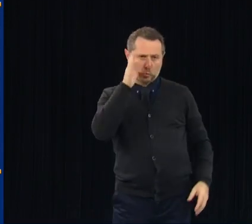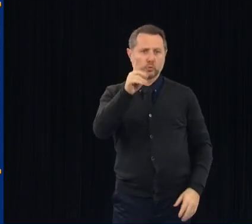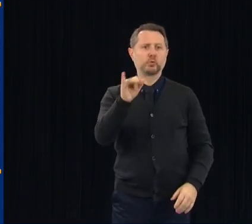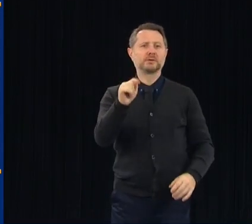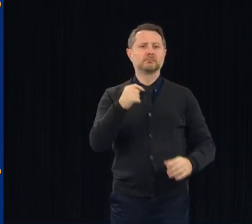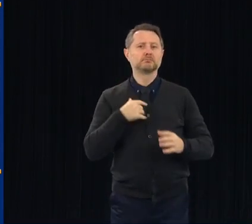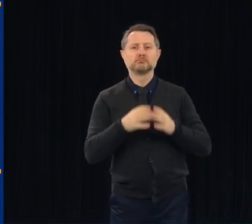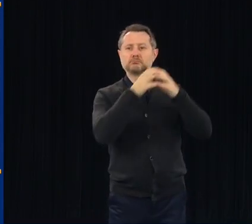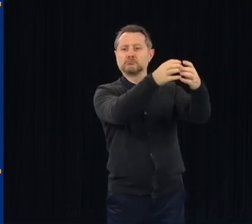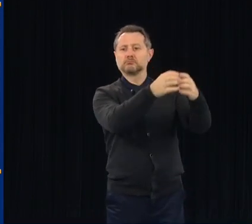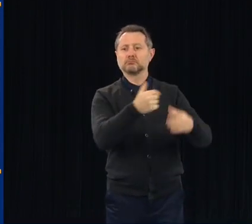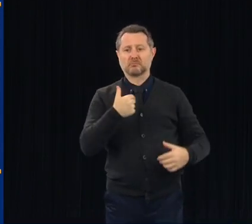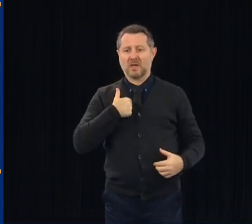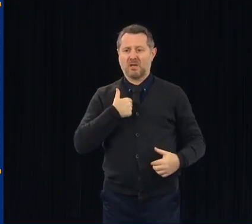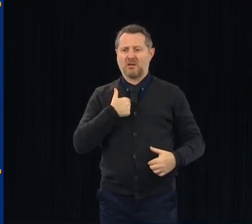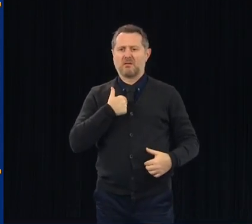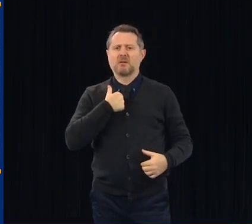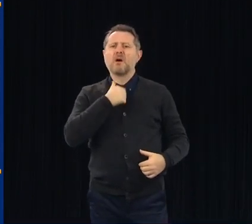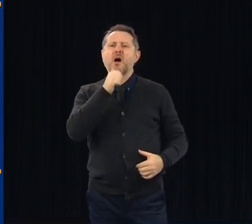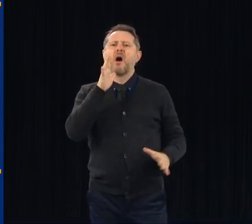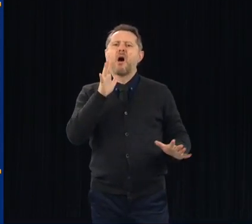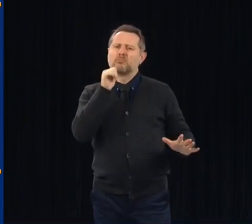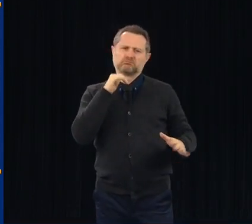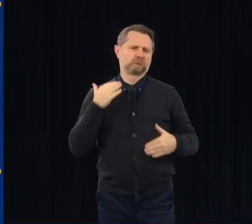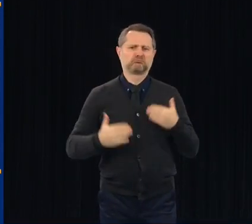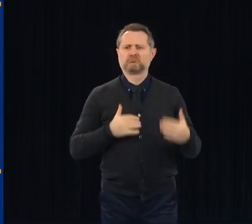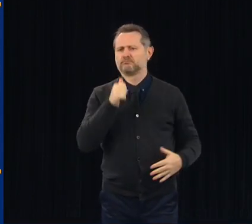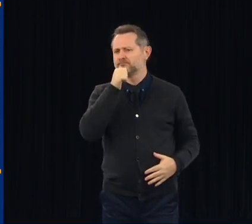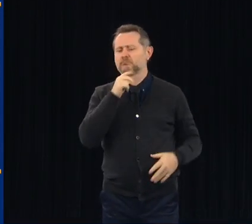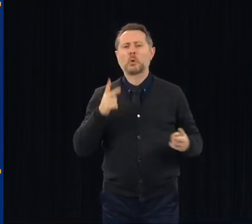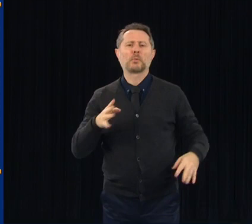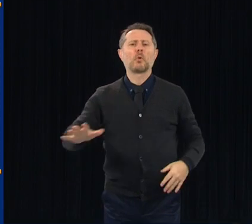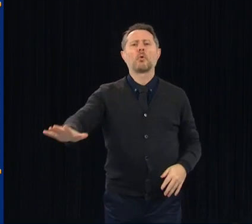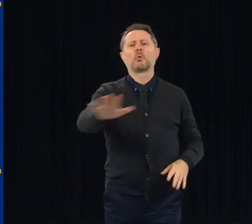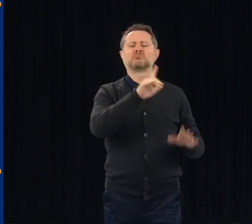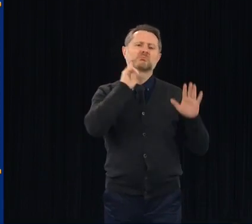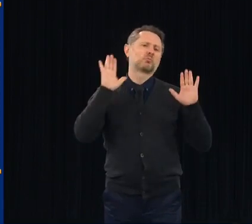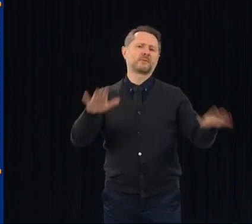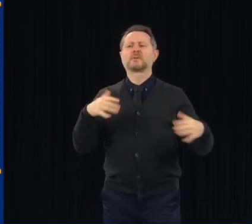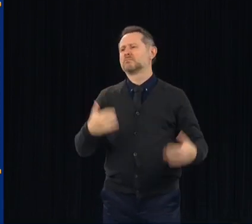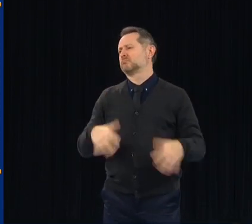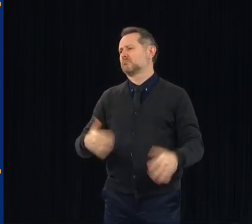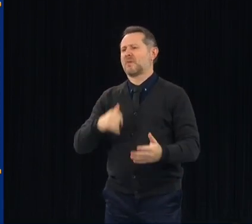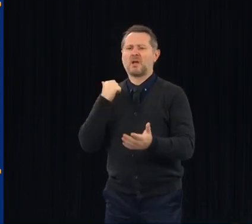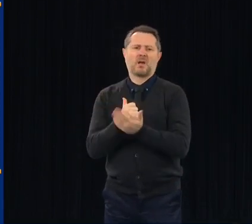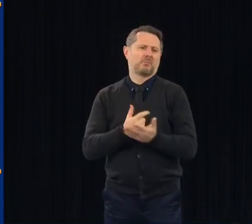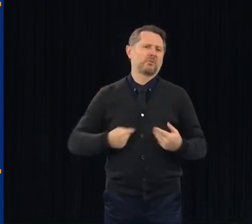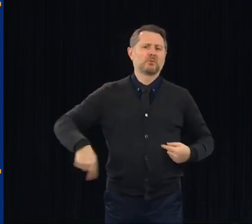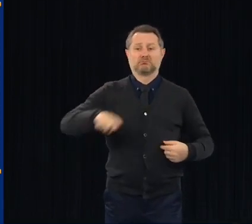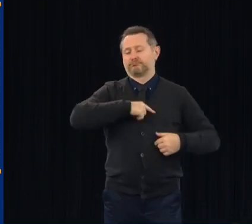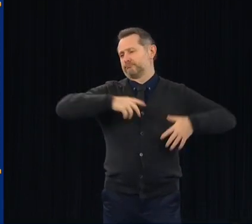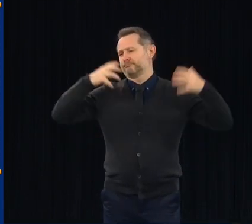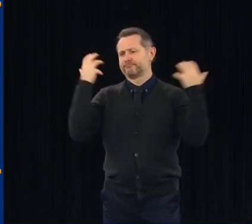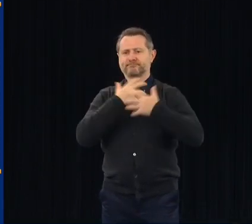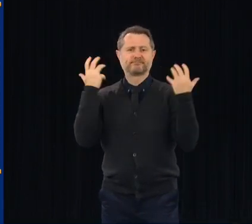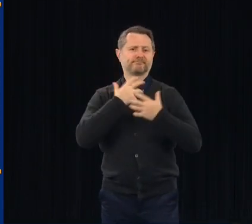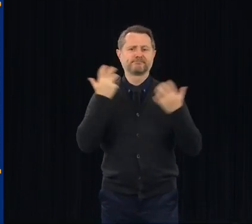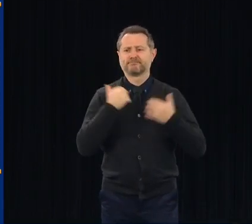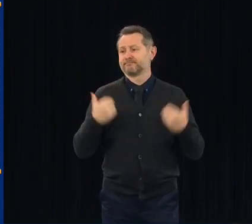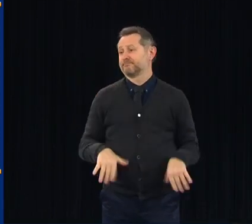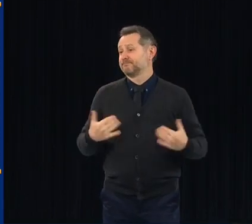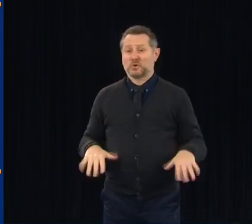get through this. People have been so beautiful to us, and it is the New York way. We're going